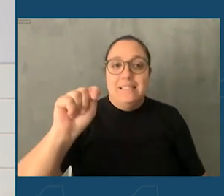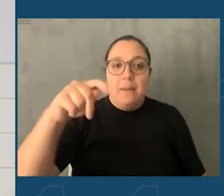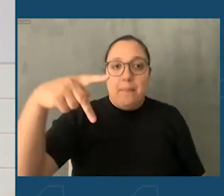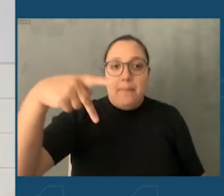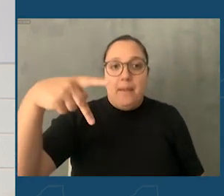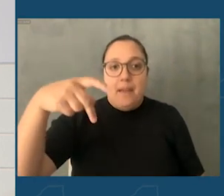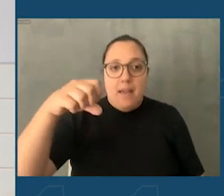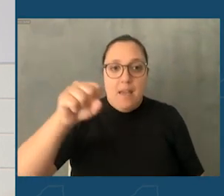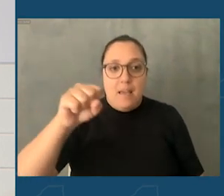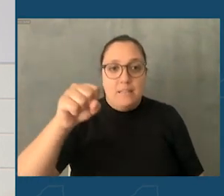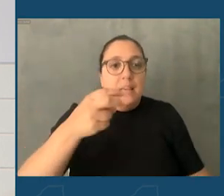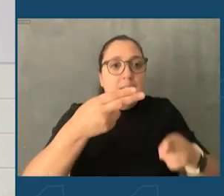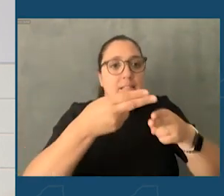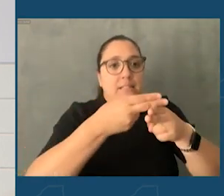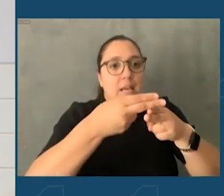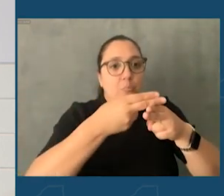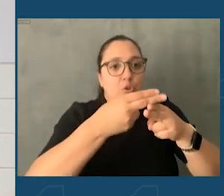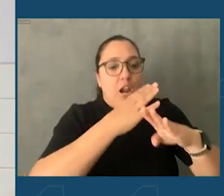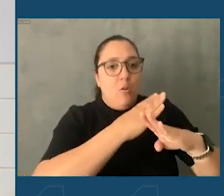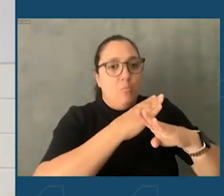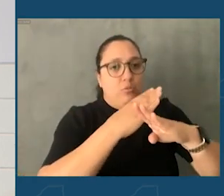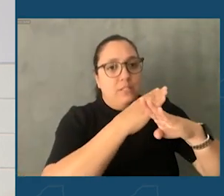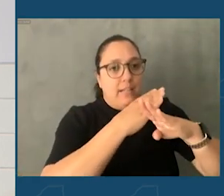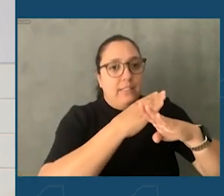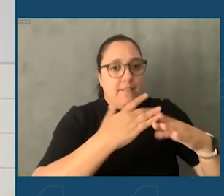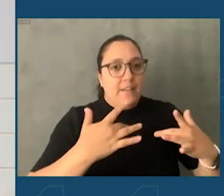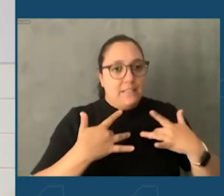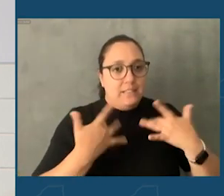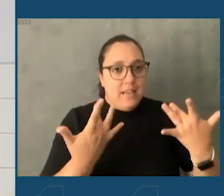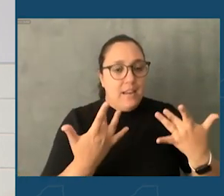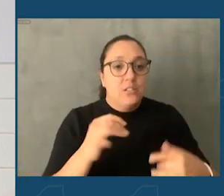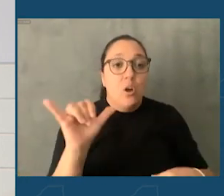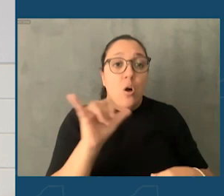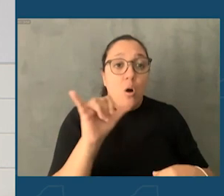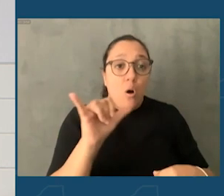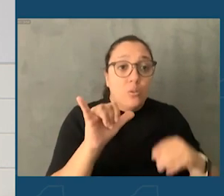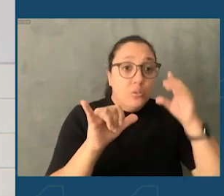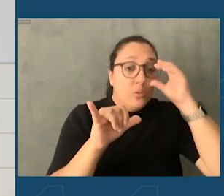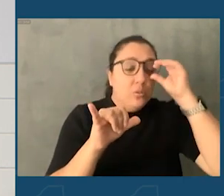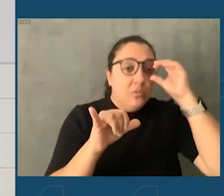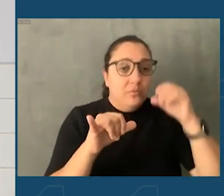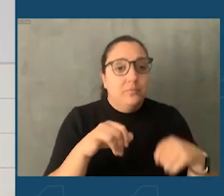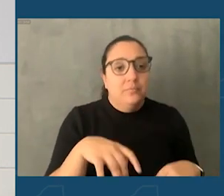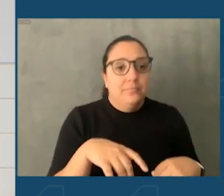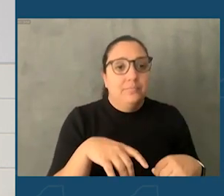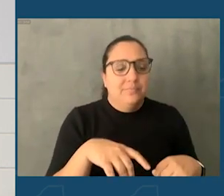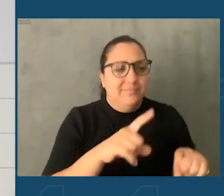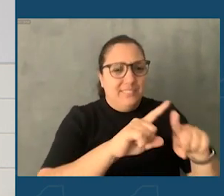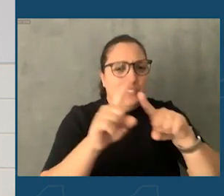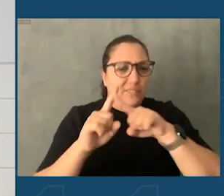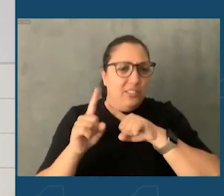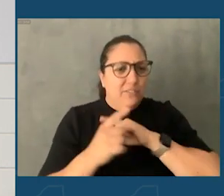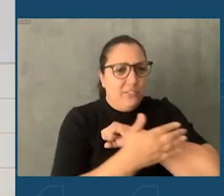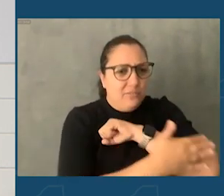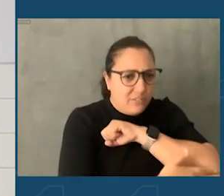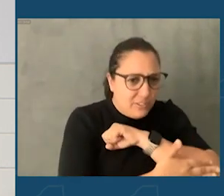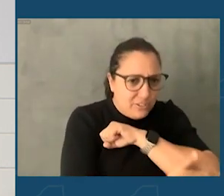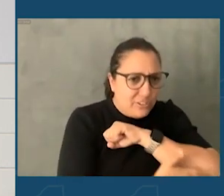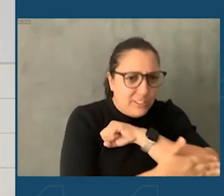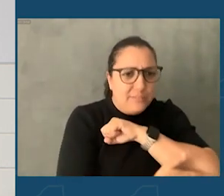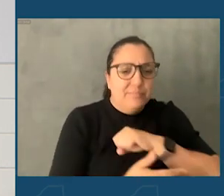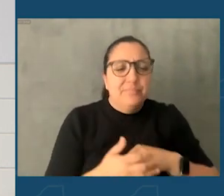want to be included those from Venezuela, Nicaragua, El Salvador, Honduras, Guatemala, Sudan,